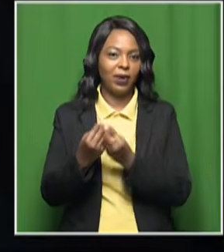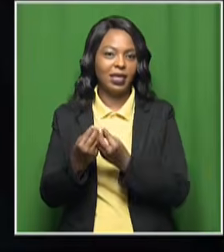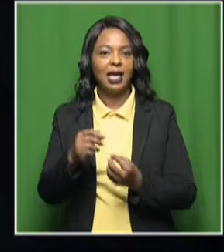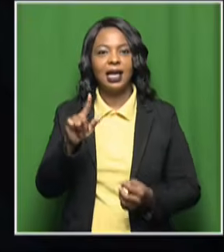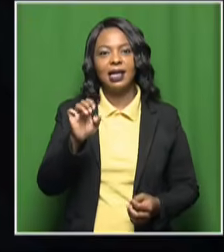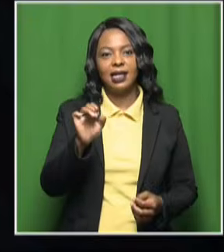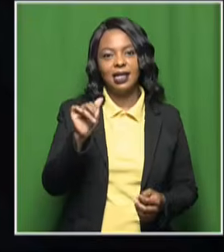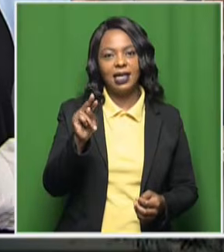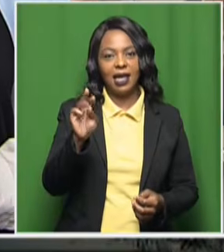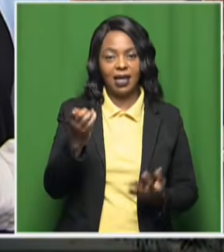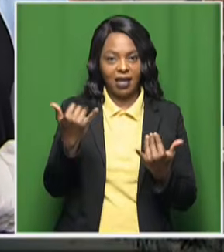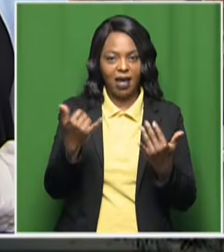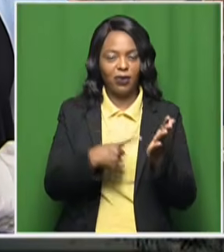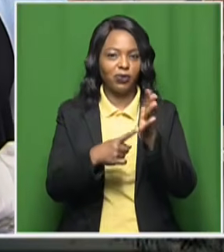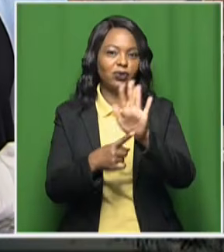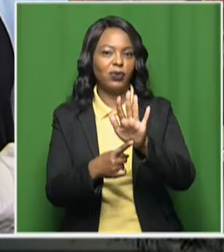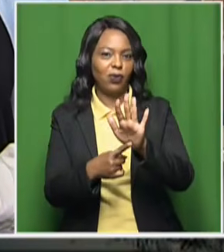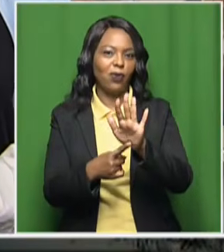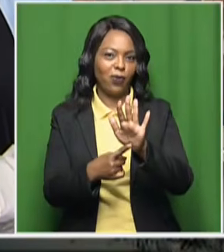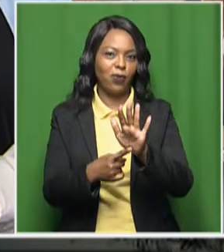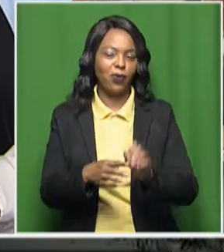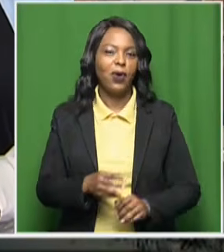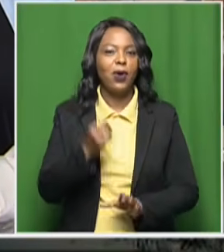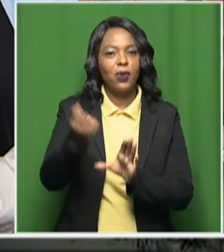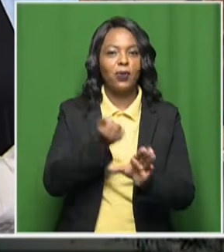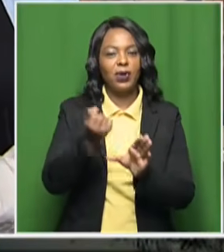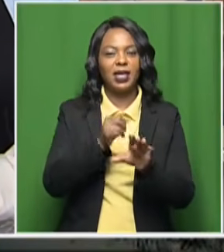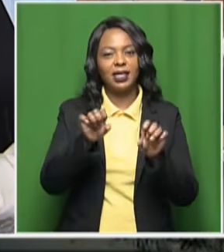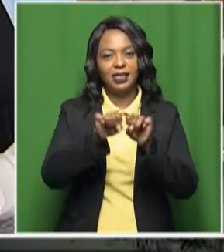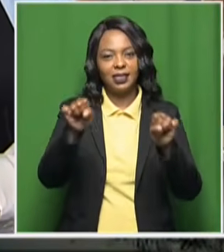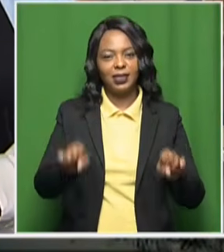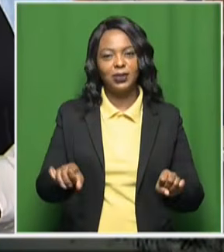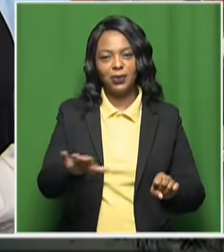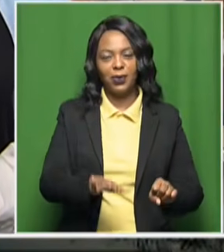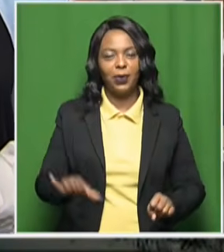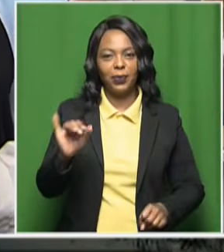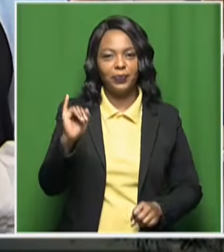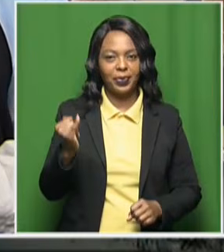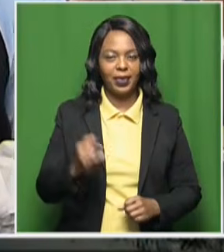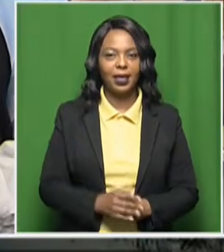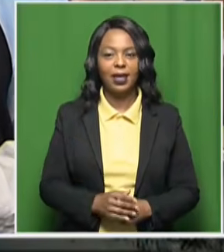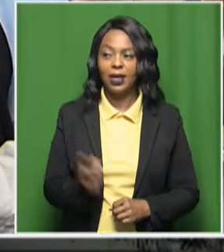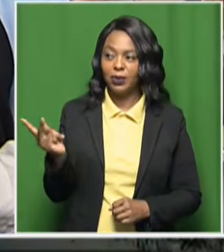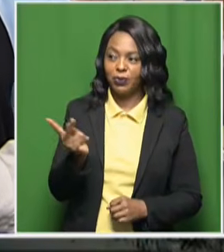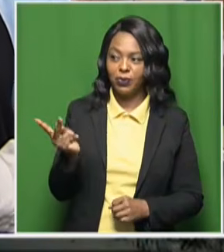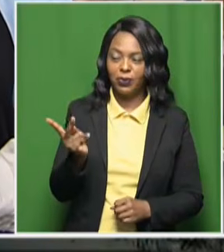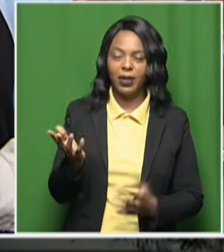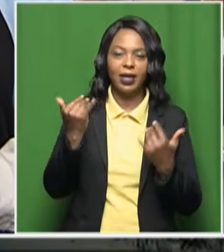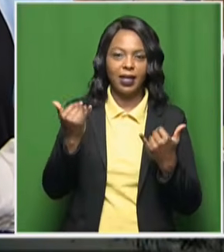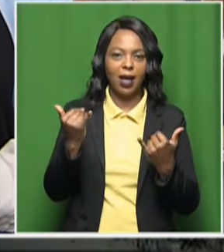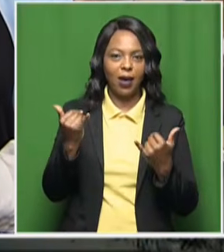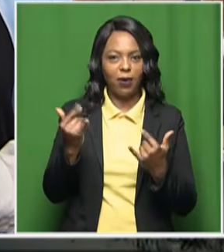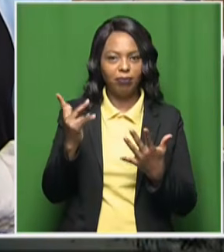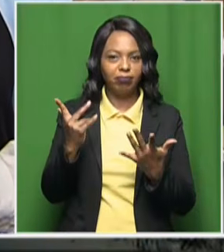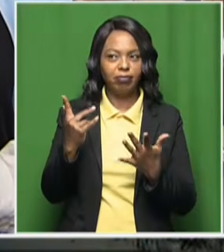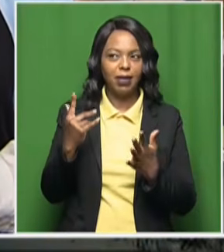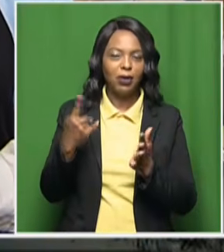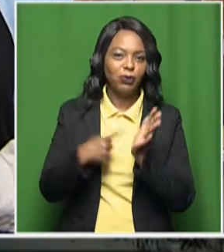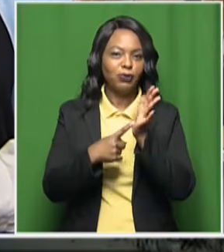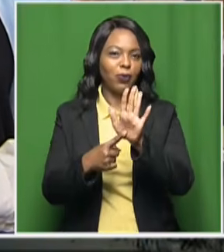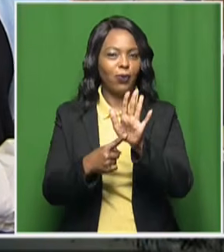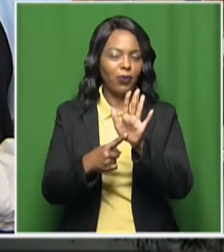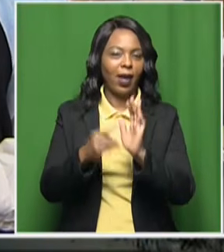in Johannesburg North, and together they will aim to take us on a culinary experience and hopefully also